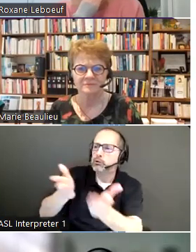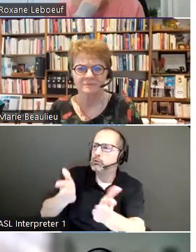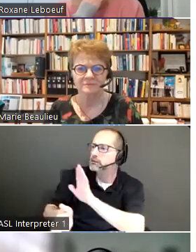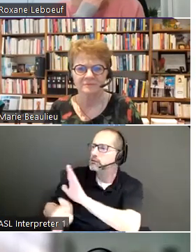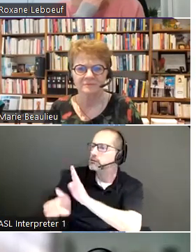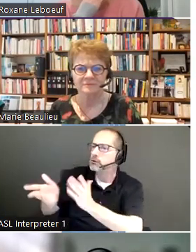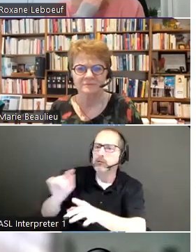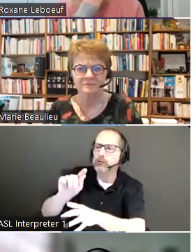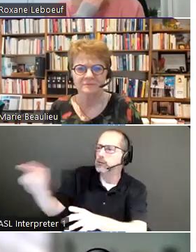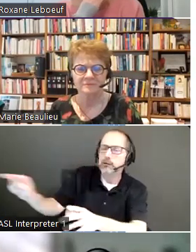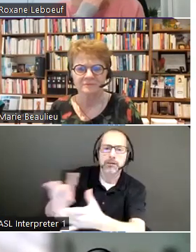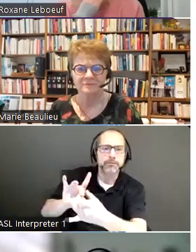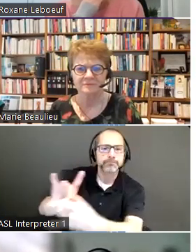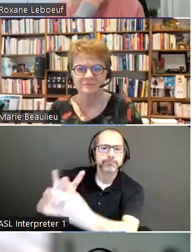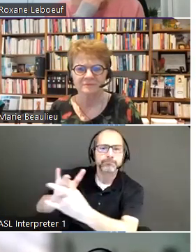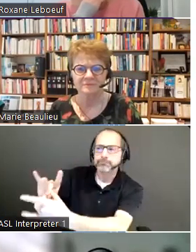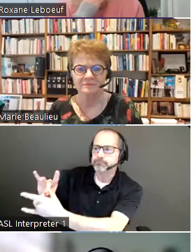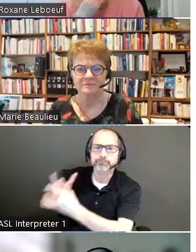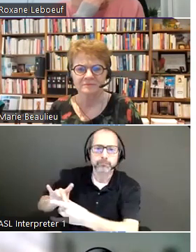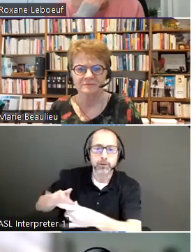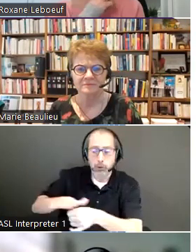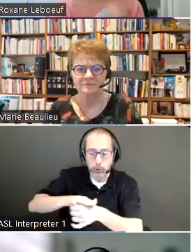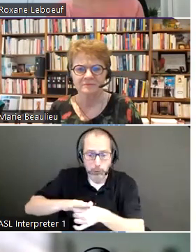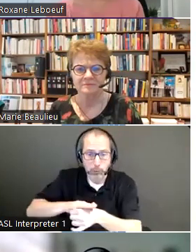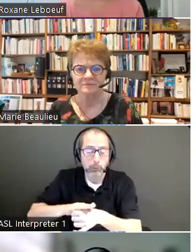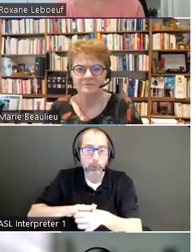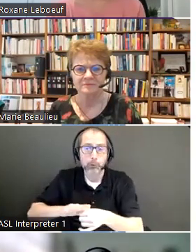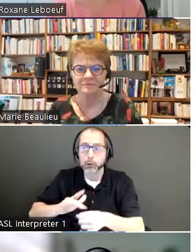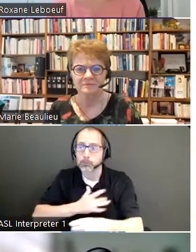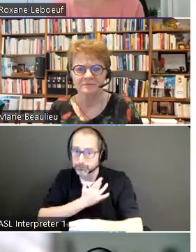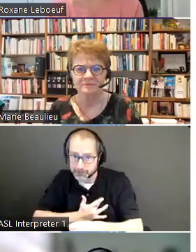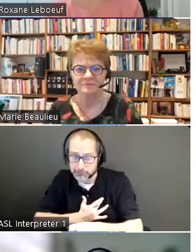local, provincial, and national level on how we can strengthen our response to